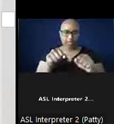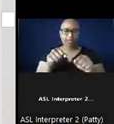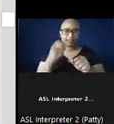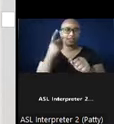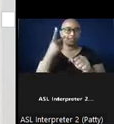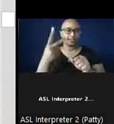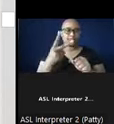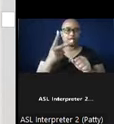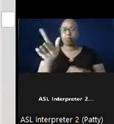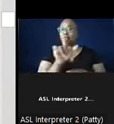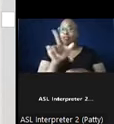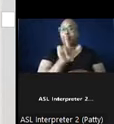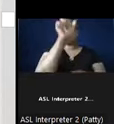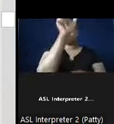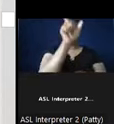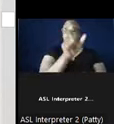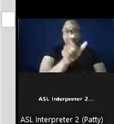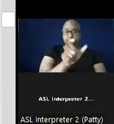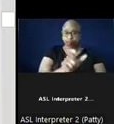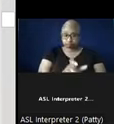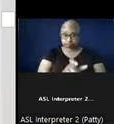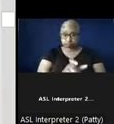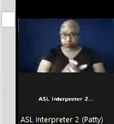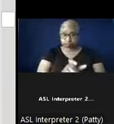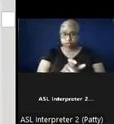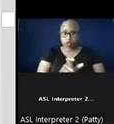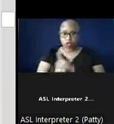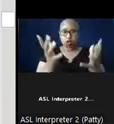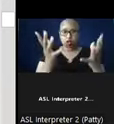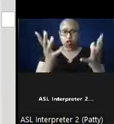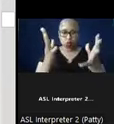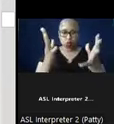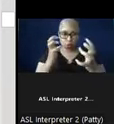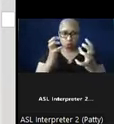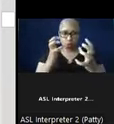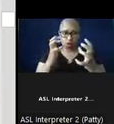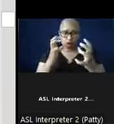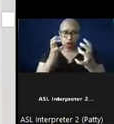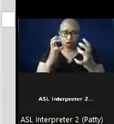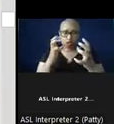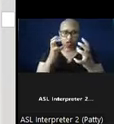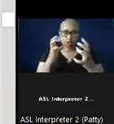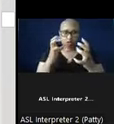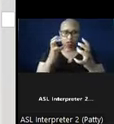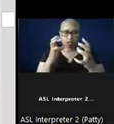left-hand side. Did you want to go into the slideshow? Yeah, but the...